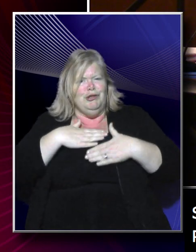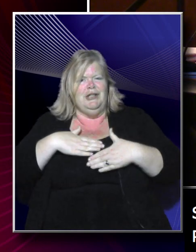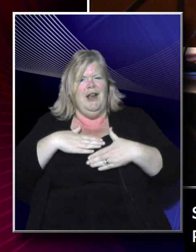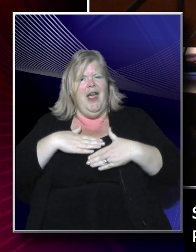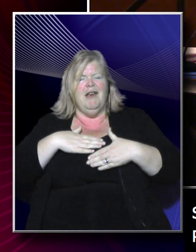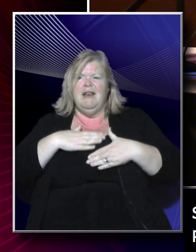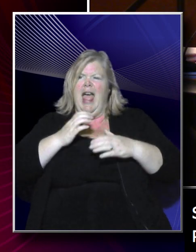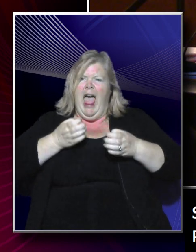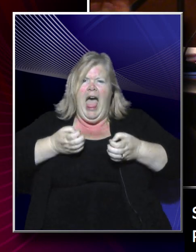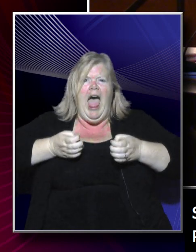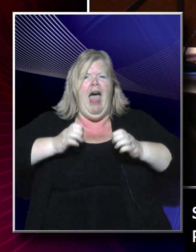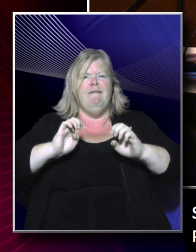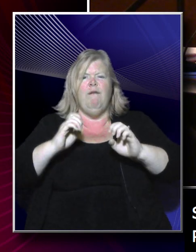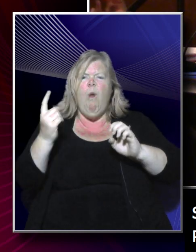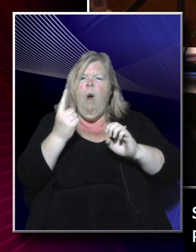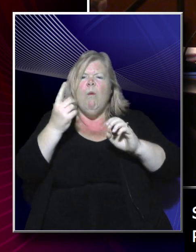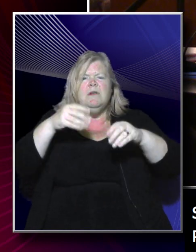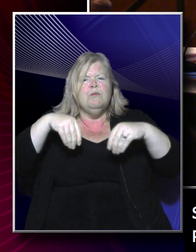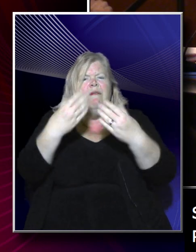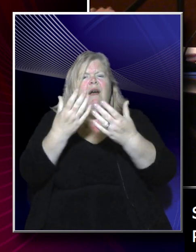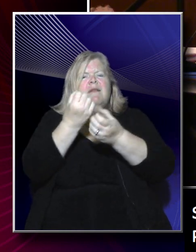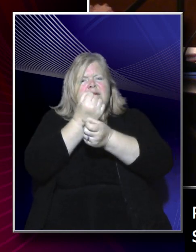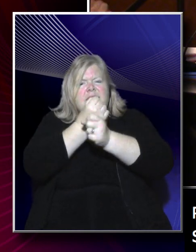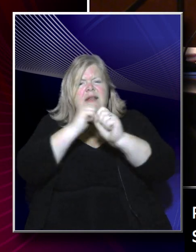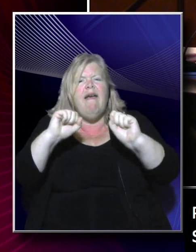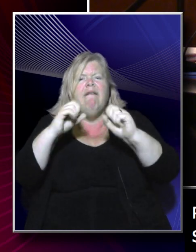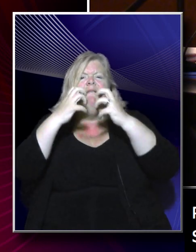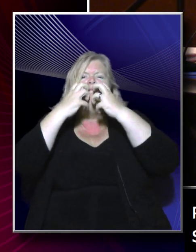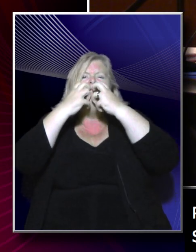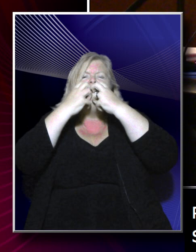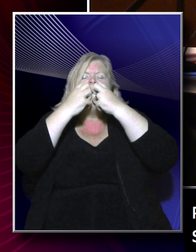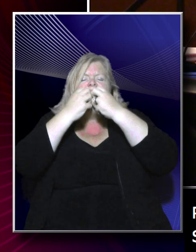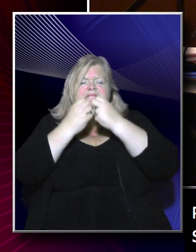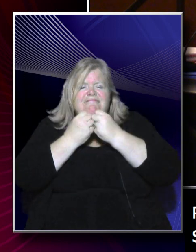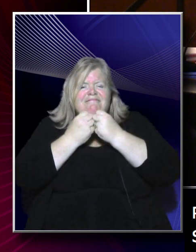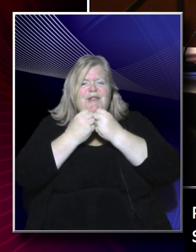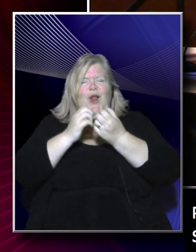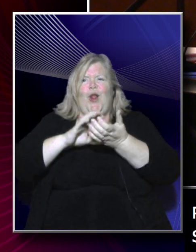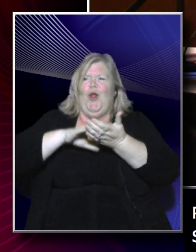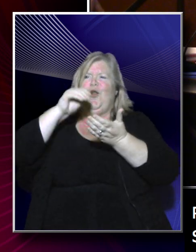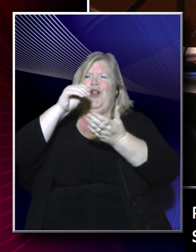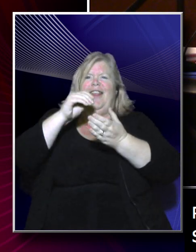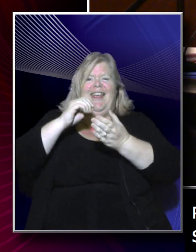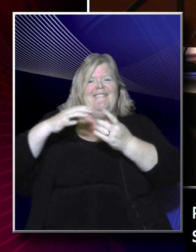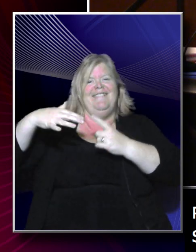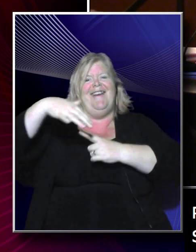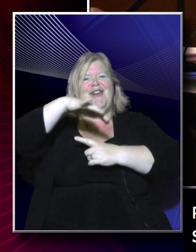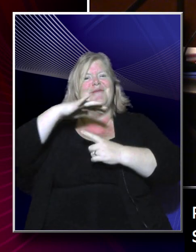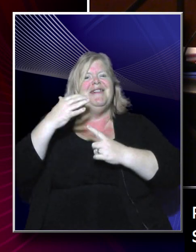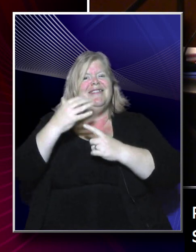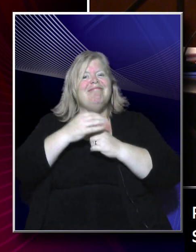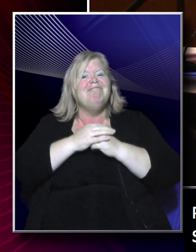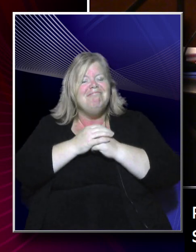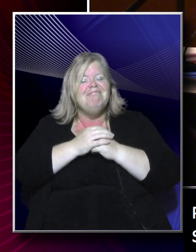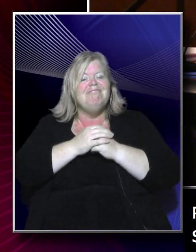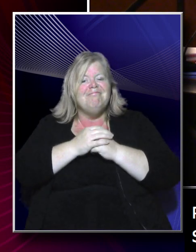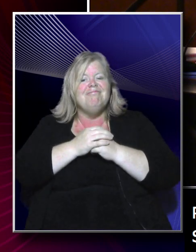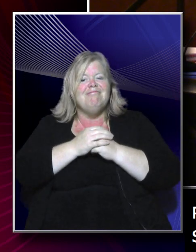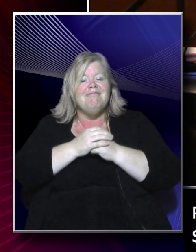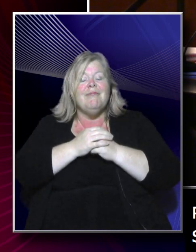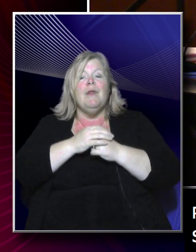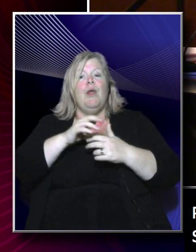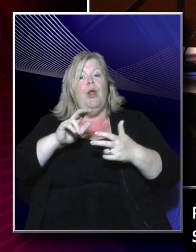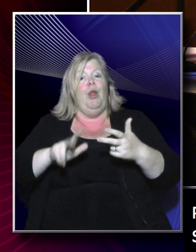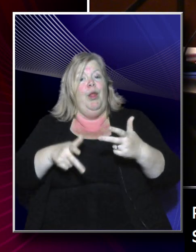to provide a safe and caring learning environment for them. The